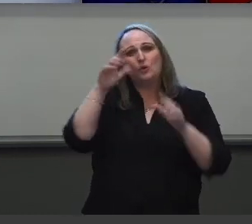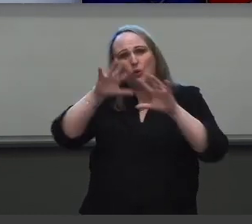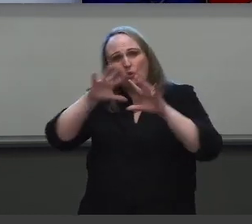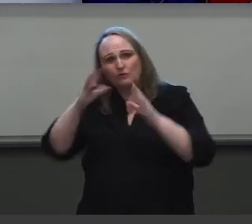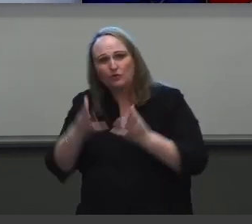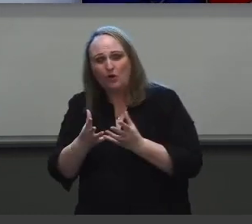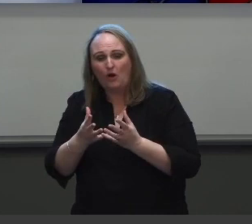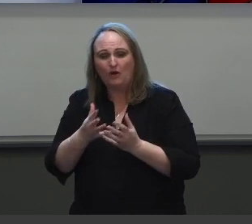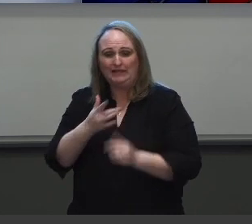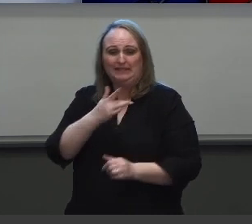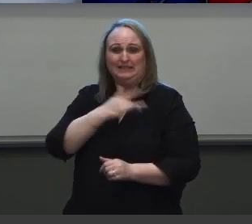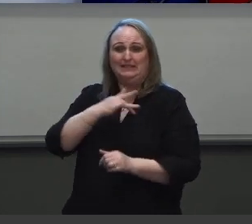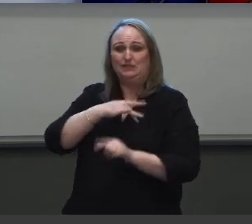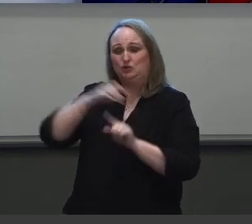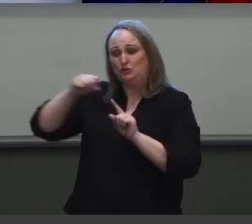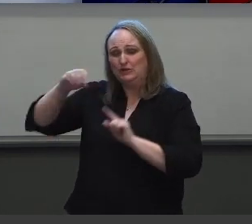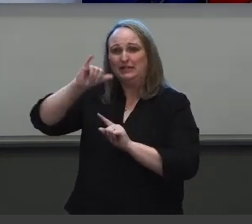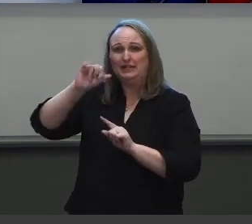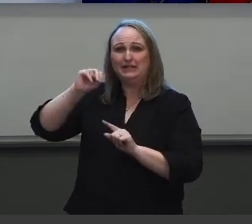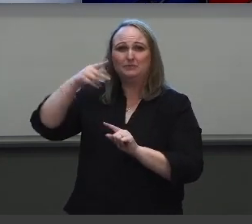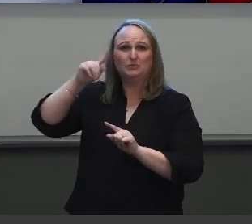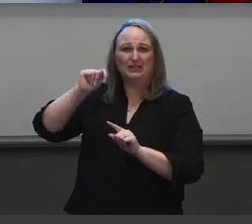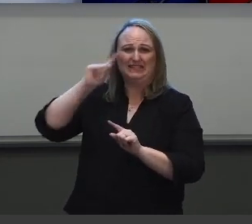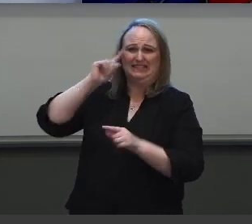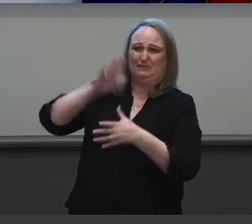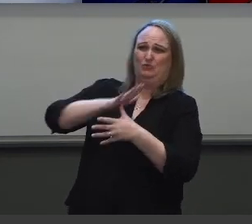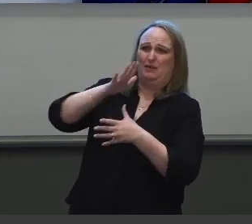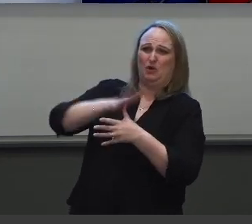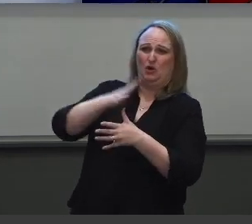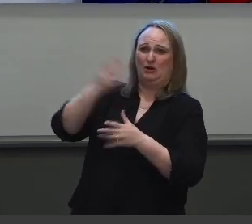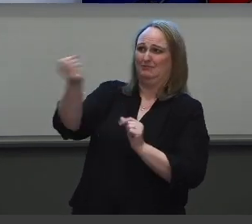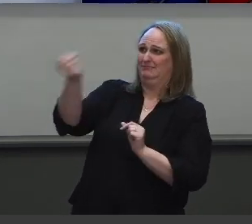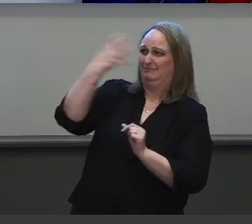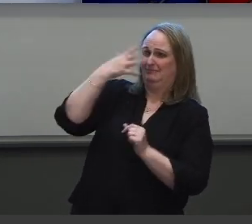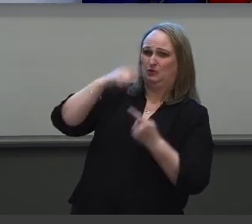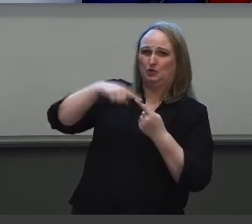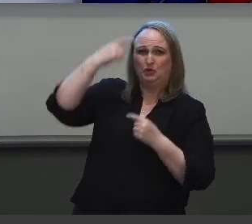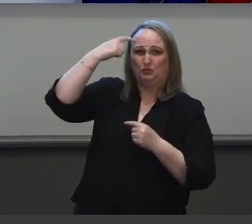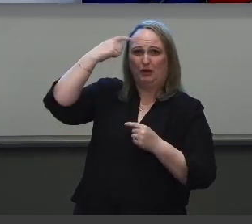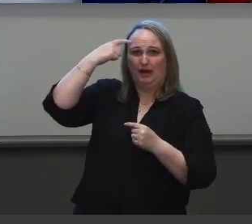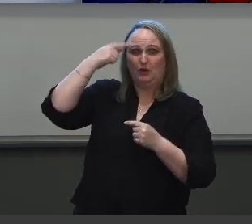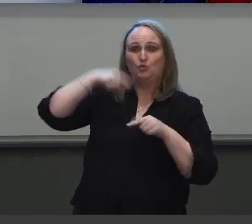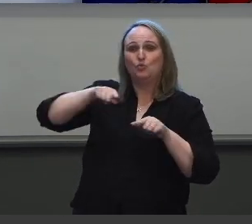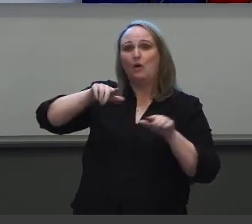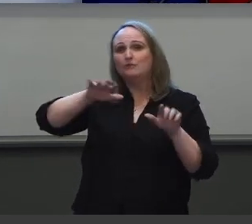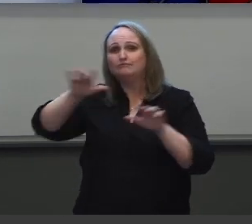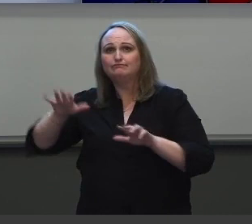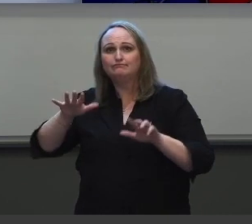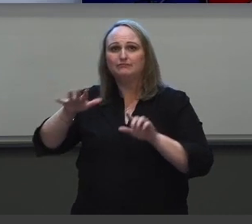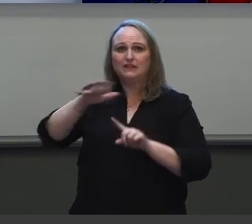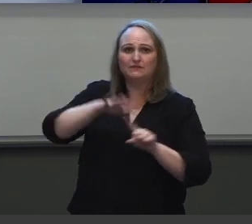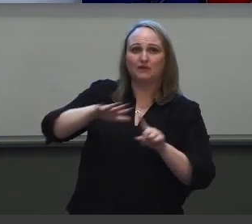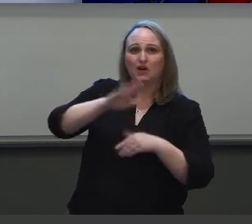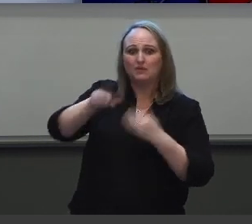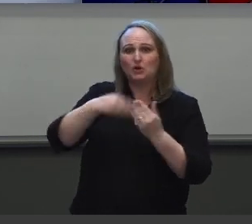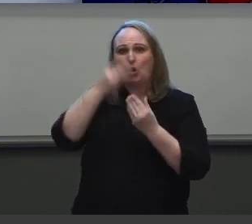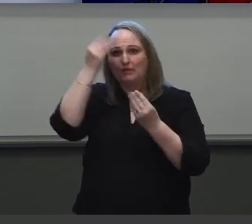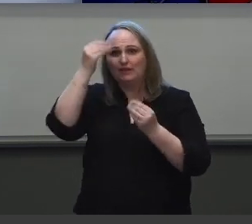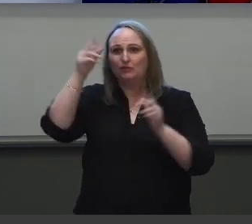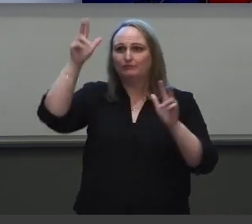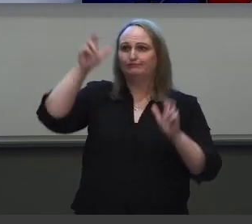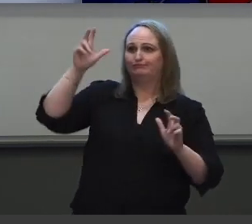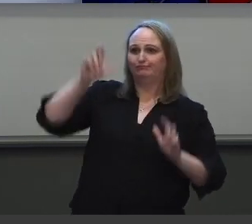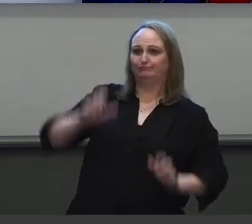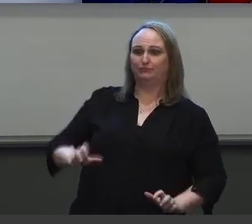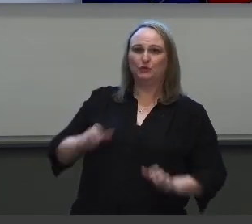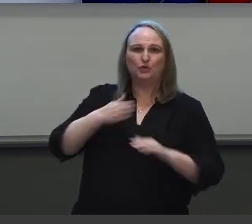sensory input is the primary input to our brain. So as we're navigating our environments, we're taking all of the information in